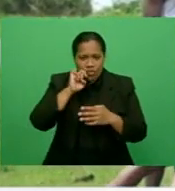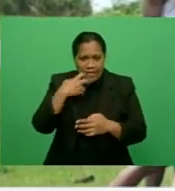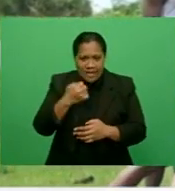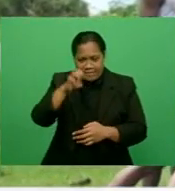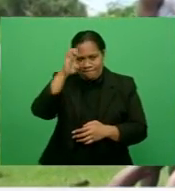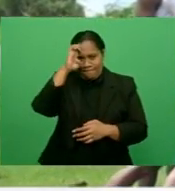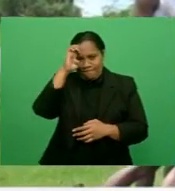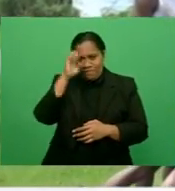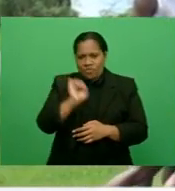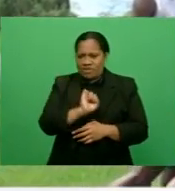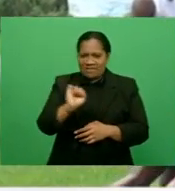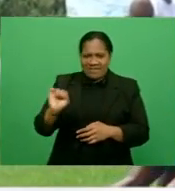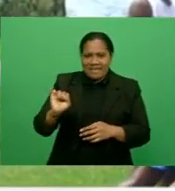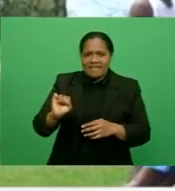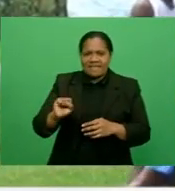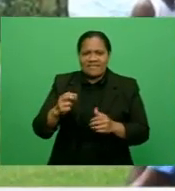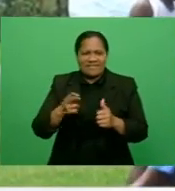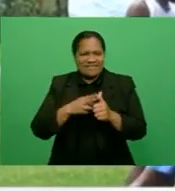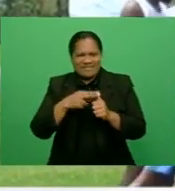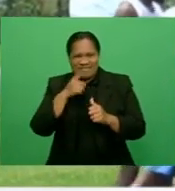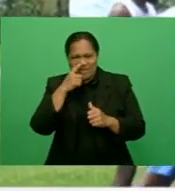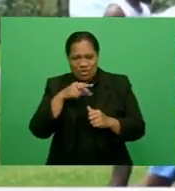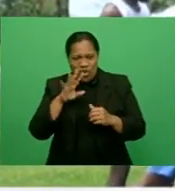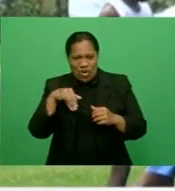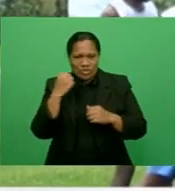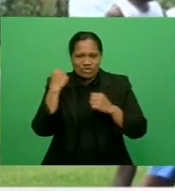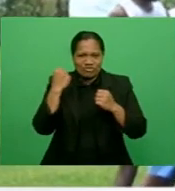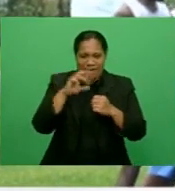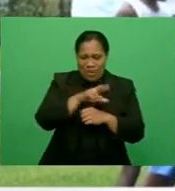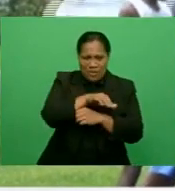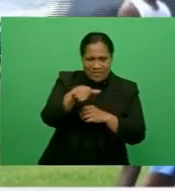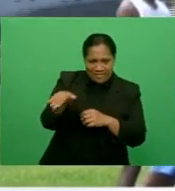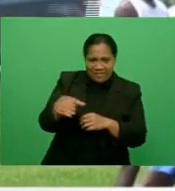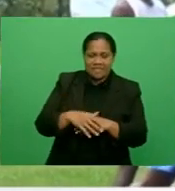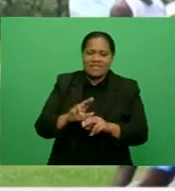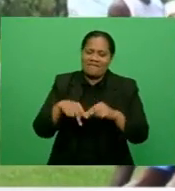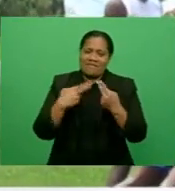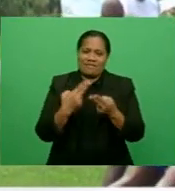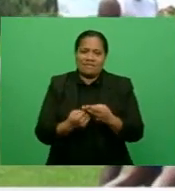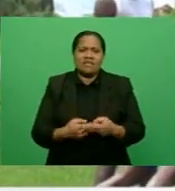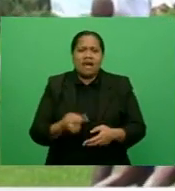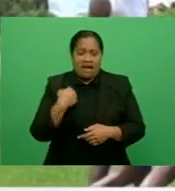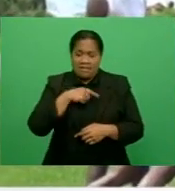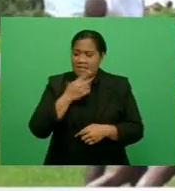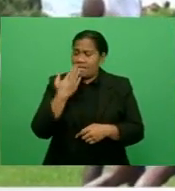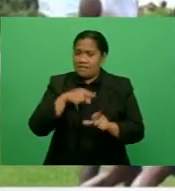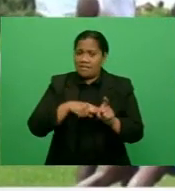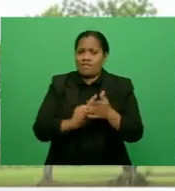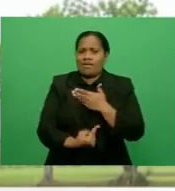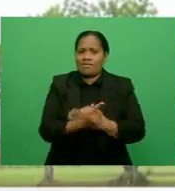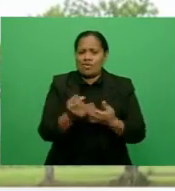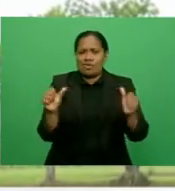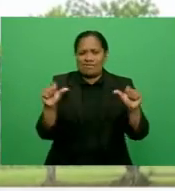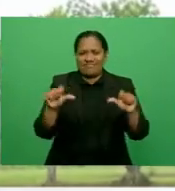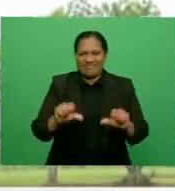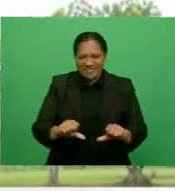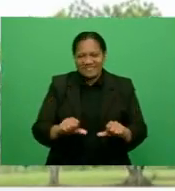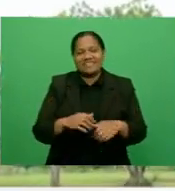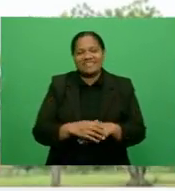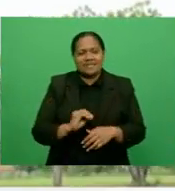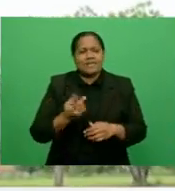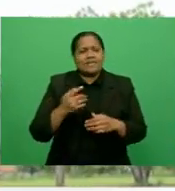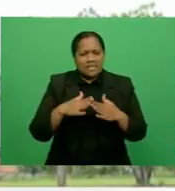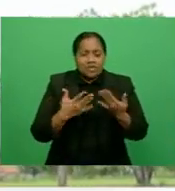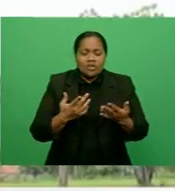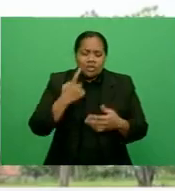their fans and families. We lost in the semi-final last year and we are trying our